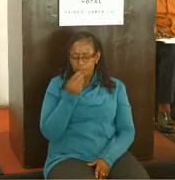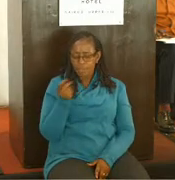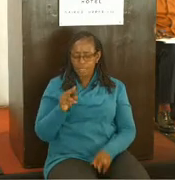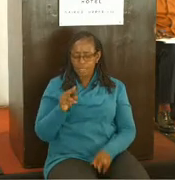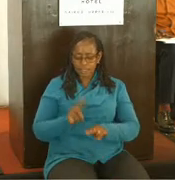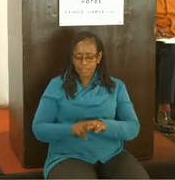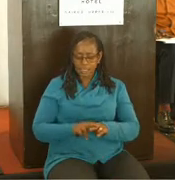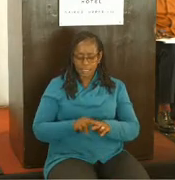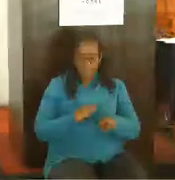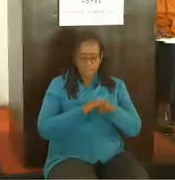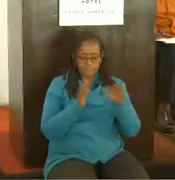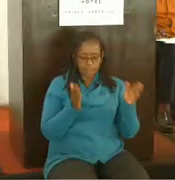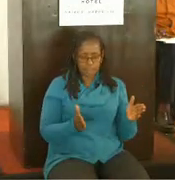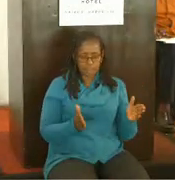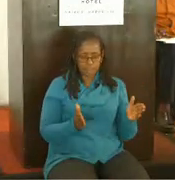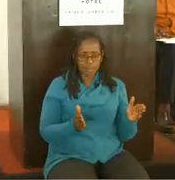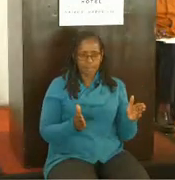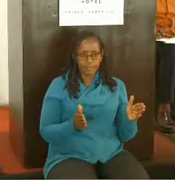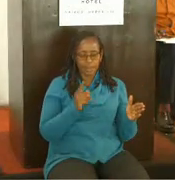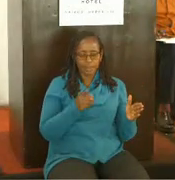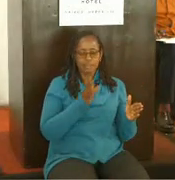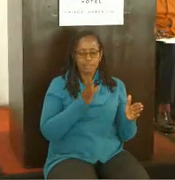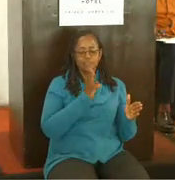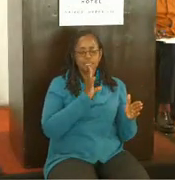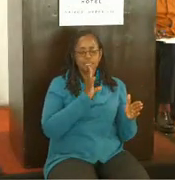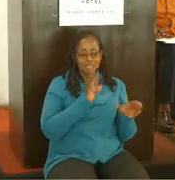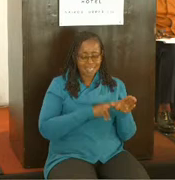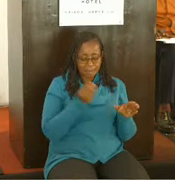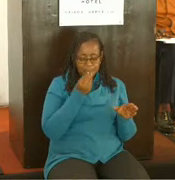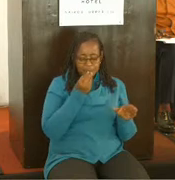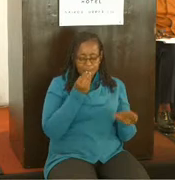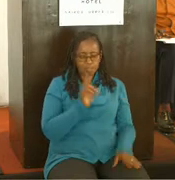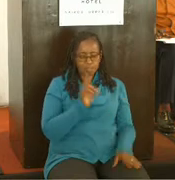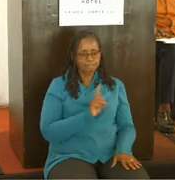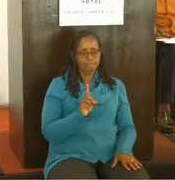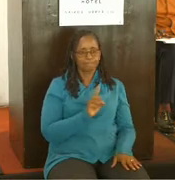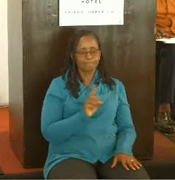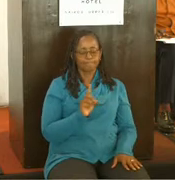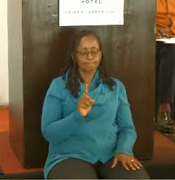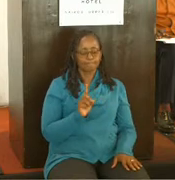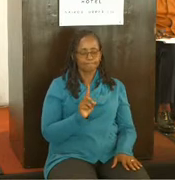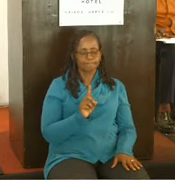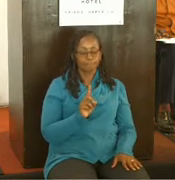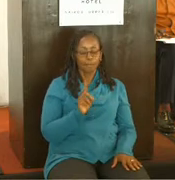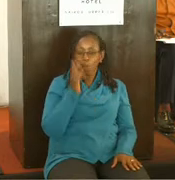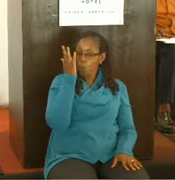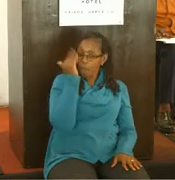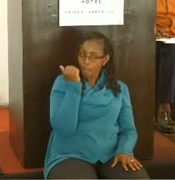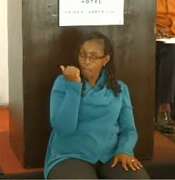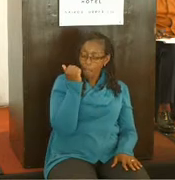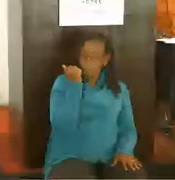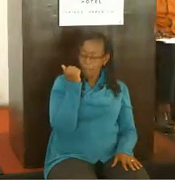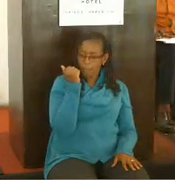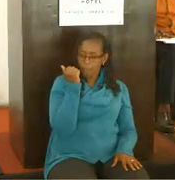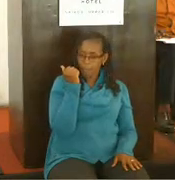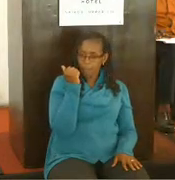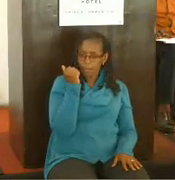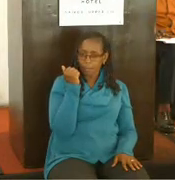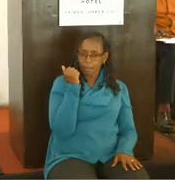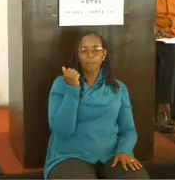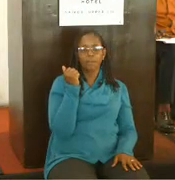sit at their desks and they're not allowed to speak as they eat you know they eat in school and the reason being is because